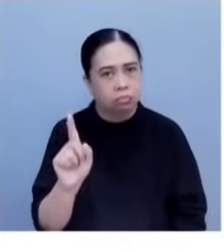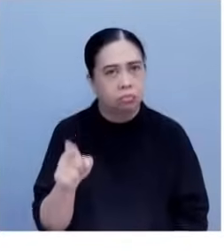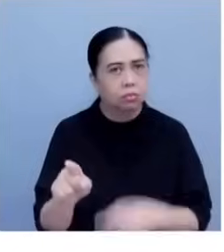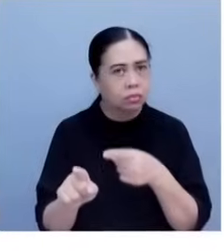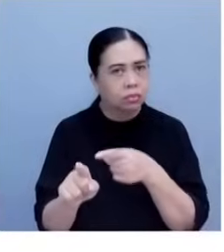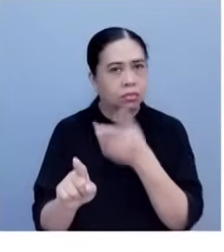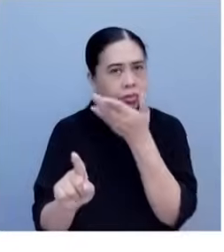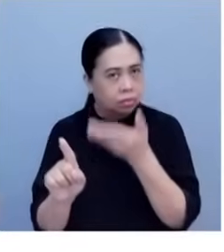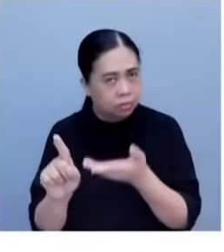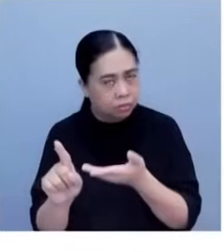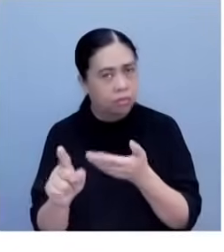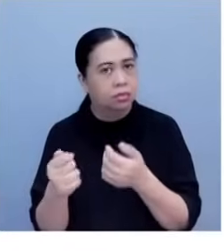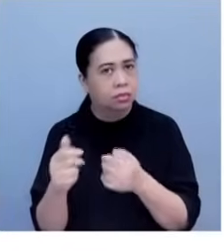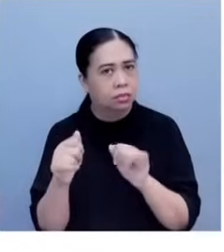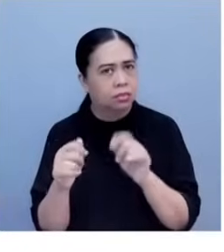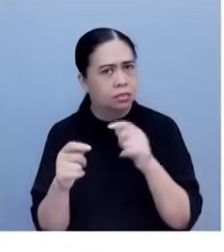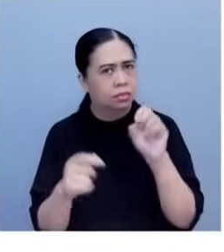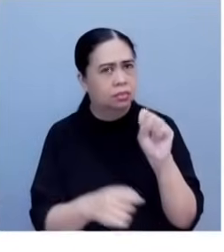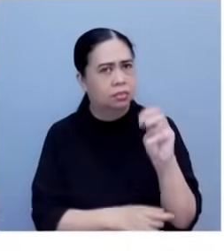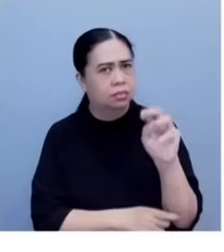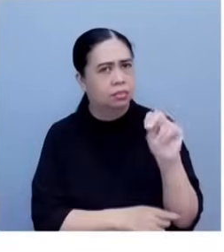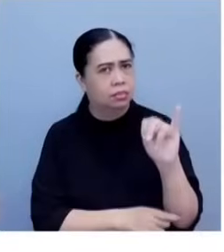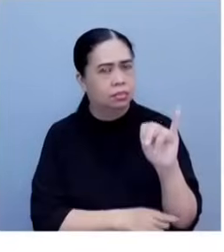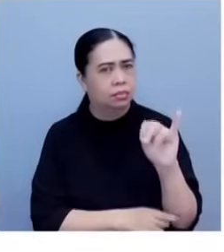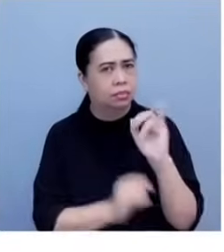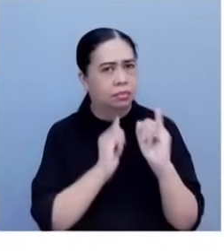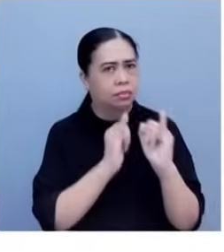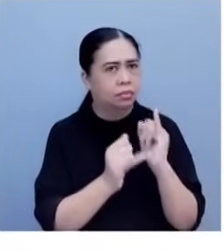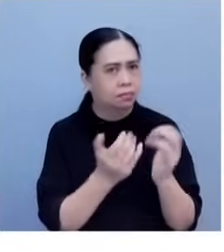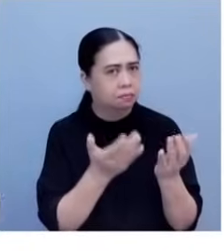allegedly threatening her in that SMNI interview. Your thoughts?